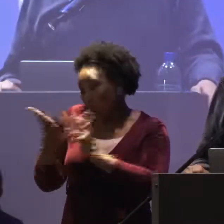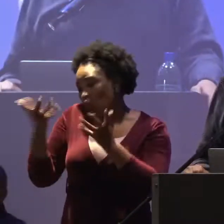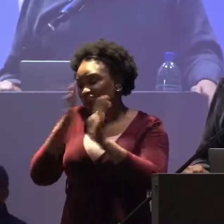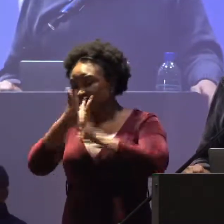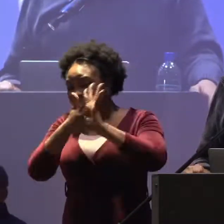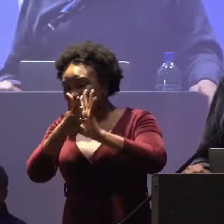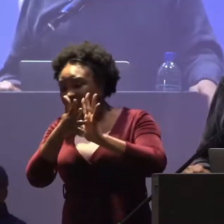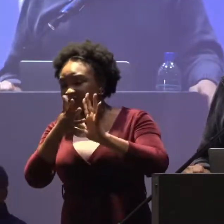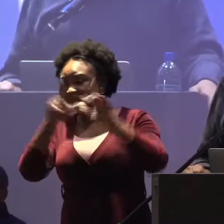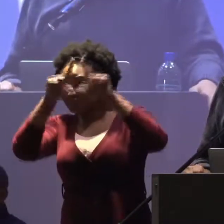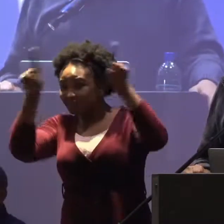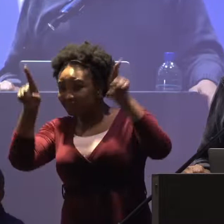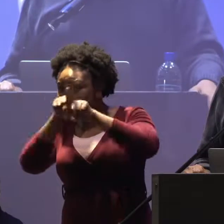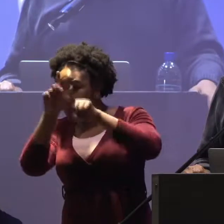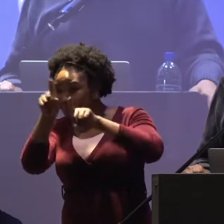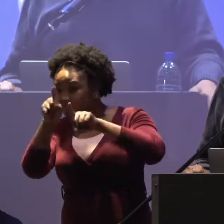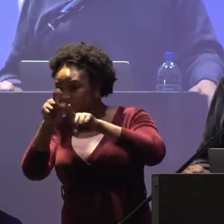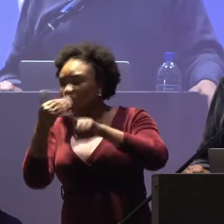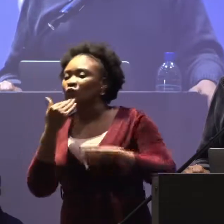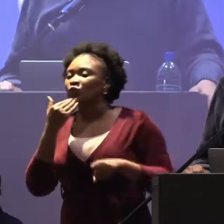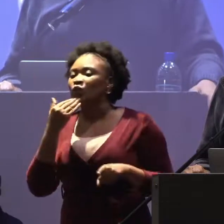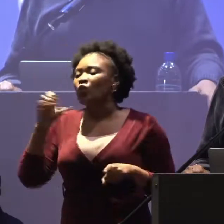signs is SANRAL.